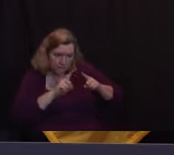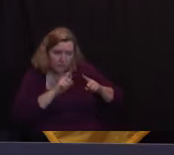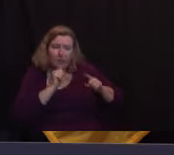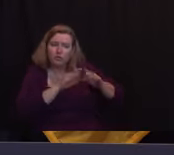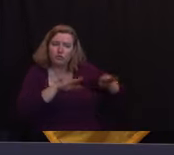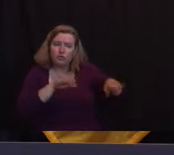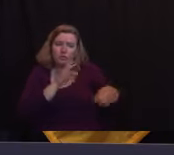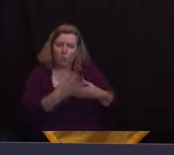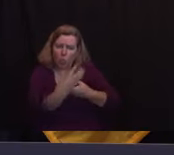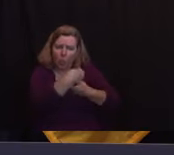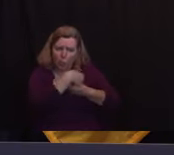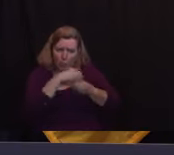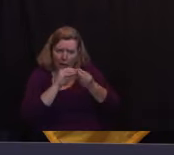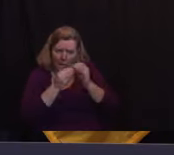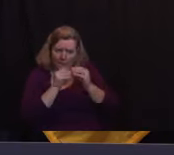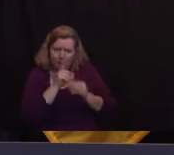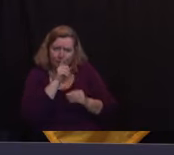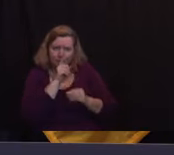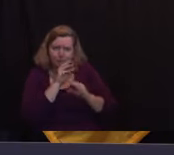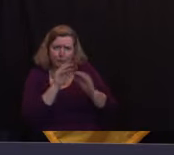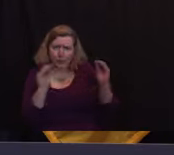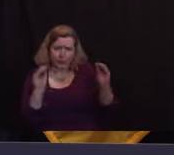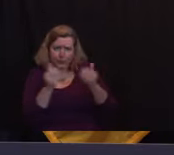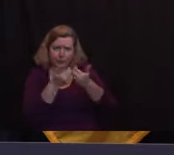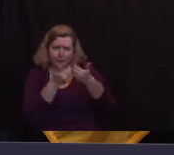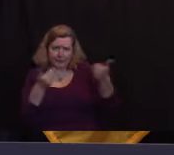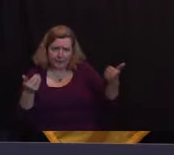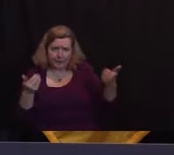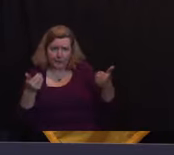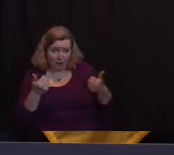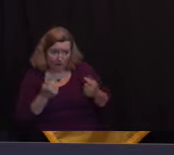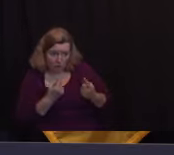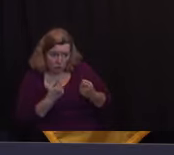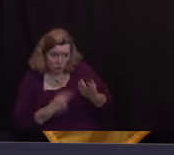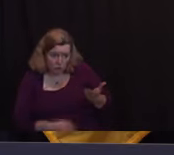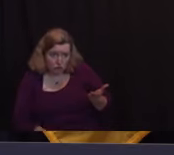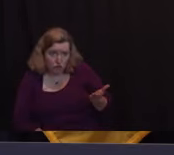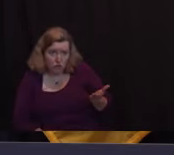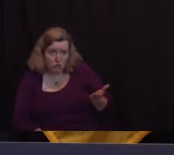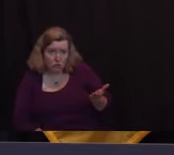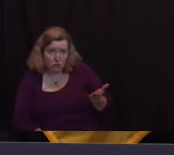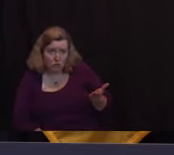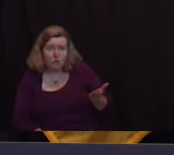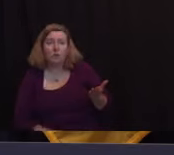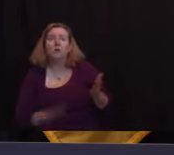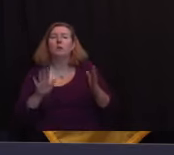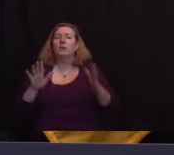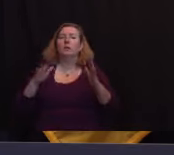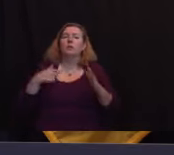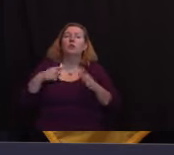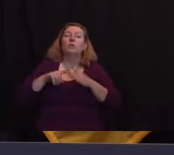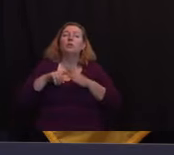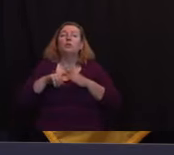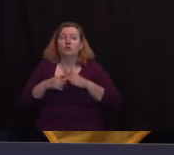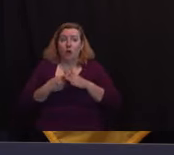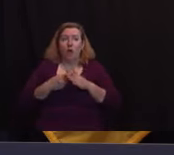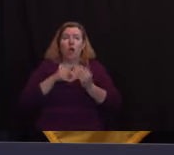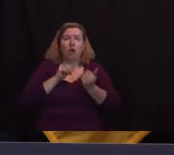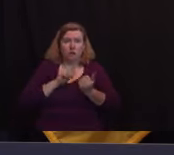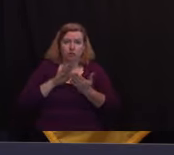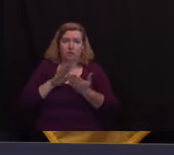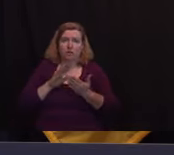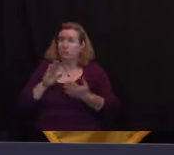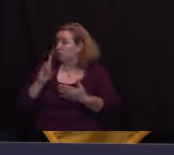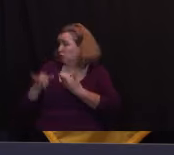And that's it? That's it? Okay. We've started to address this, and Judy, you may want to hit